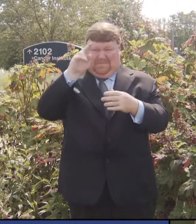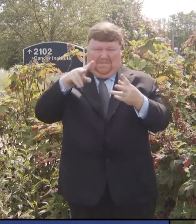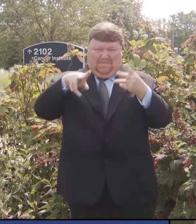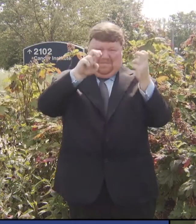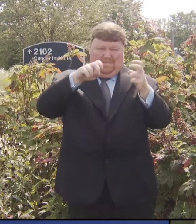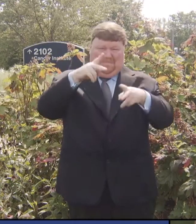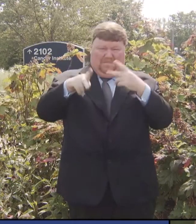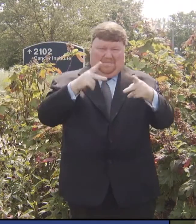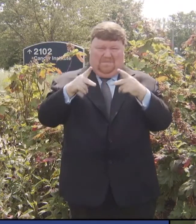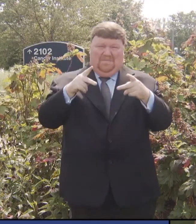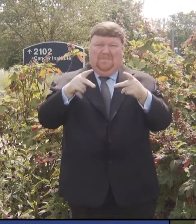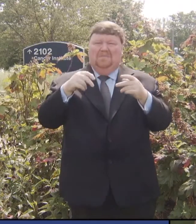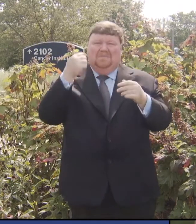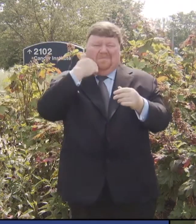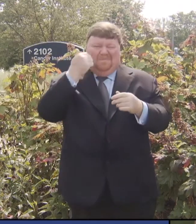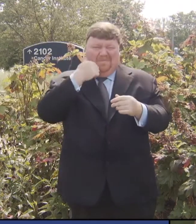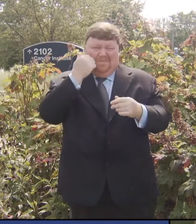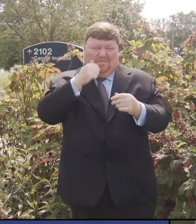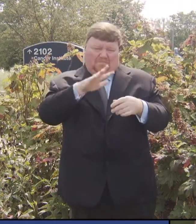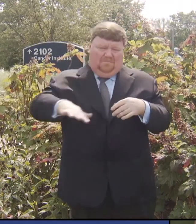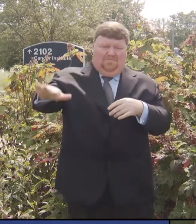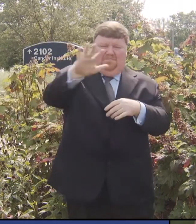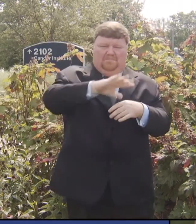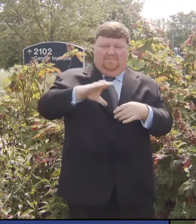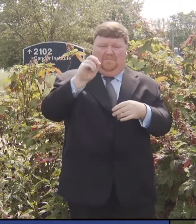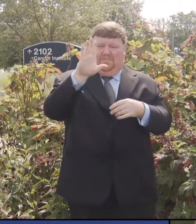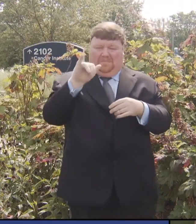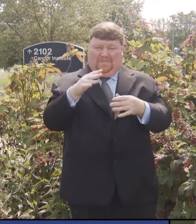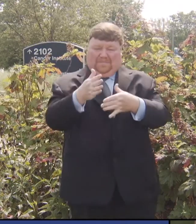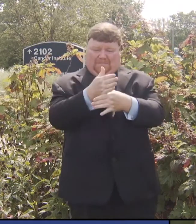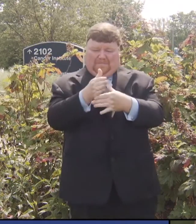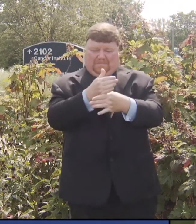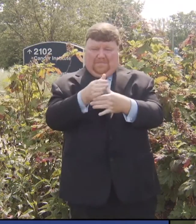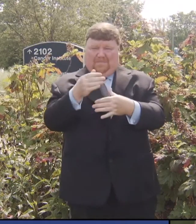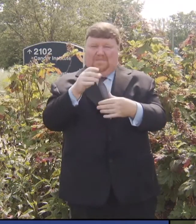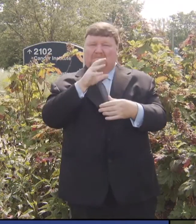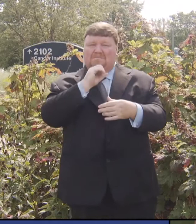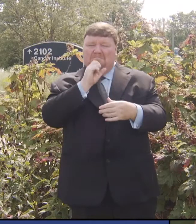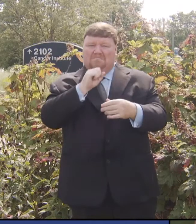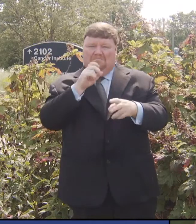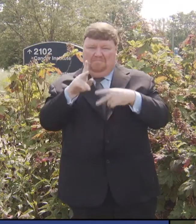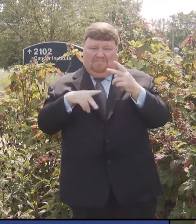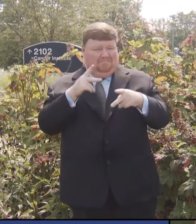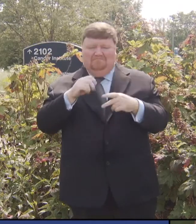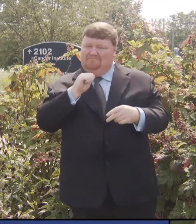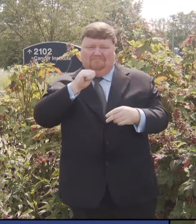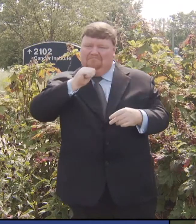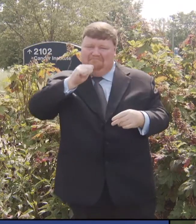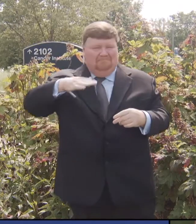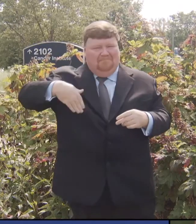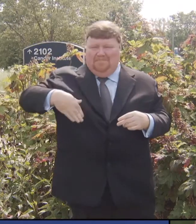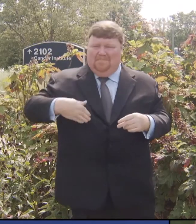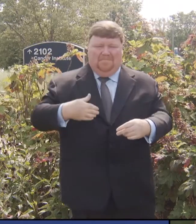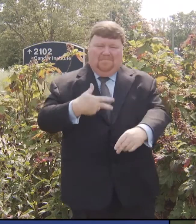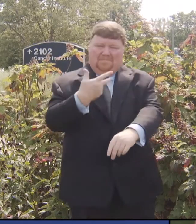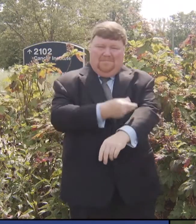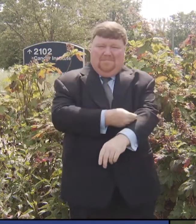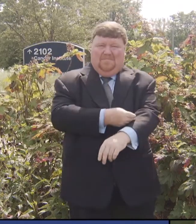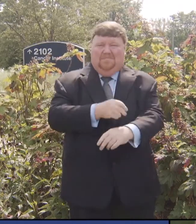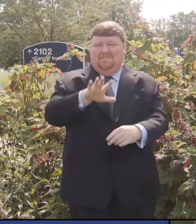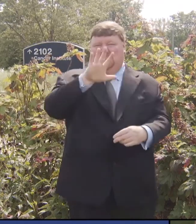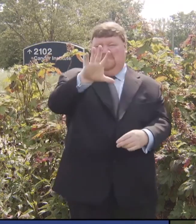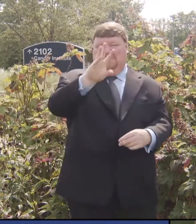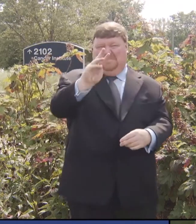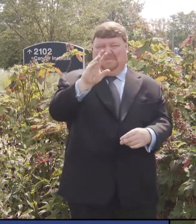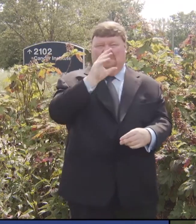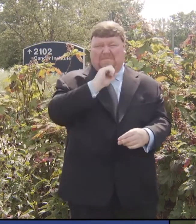the county. The average age of those who are unvaccinated and admitted to Lancaster General Hospital is 56